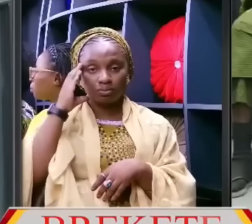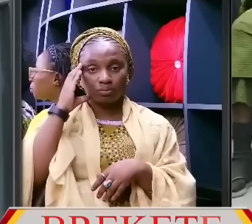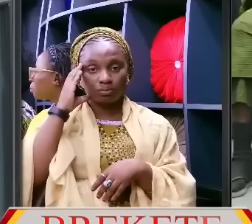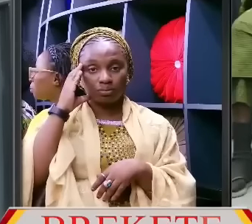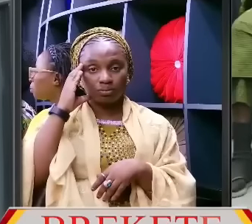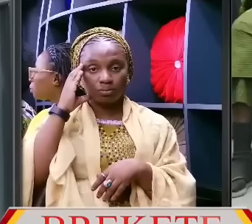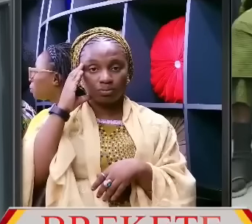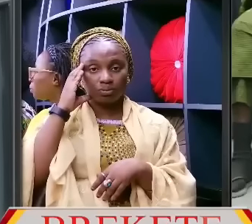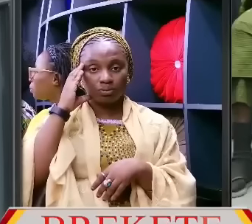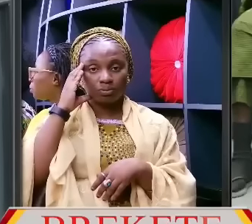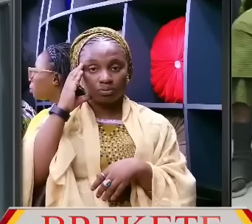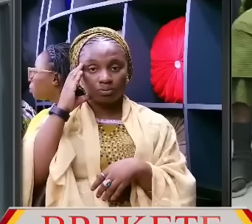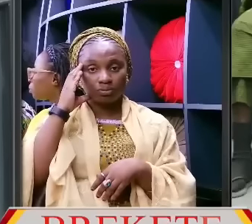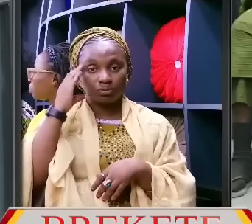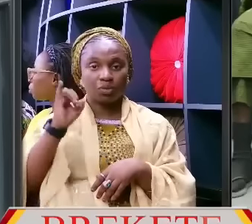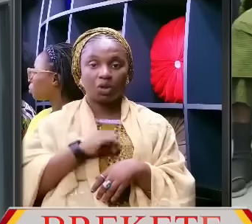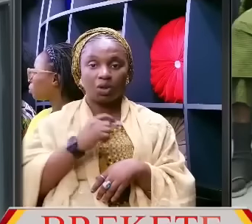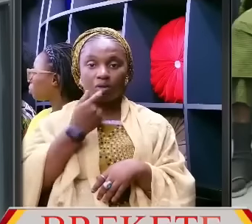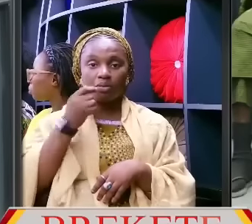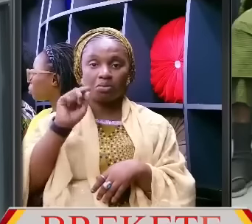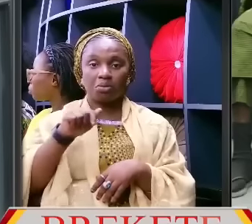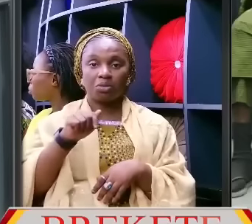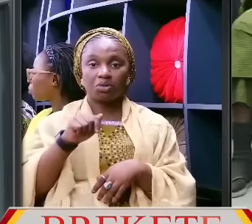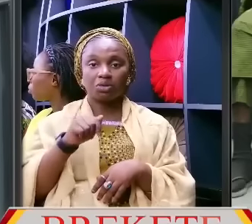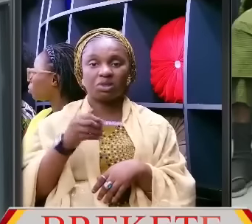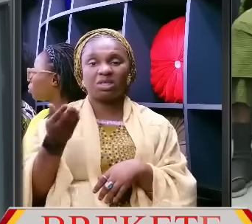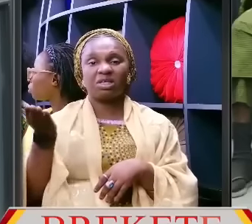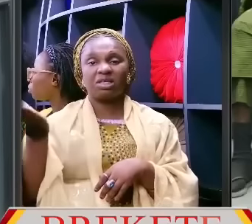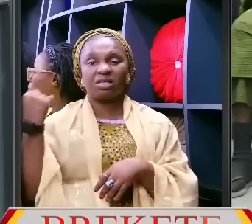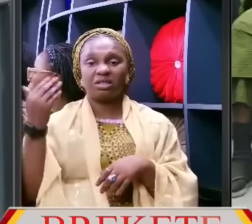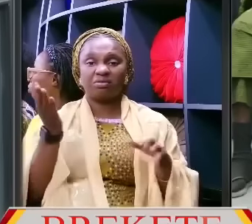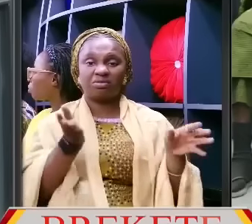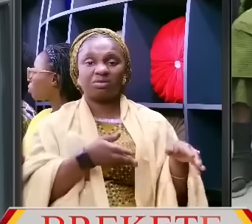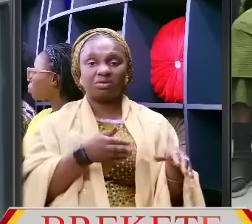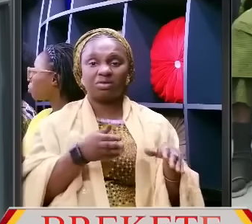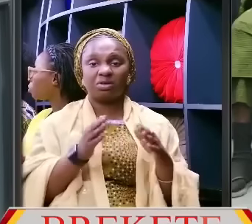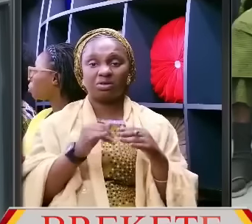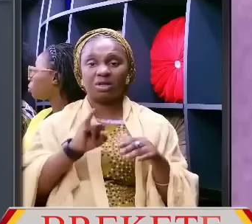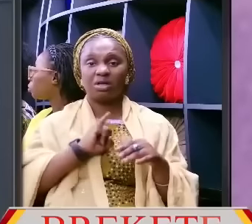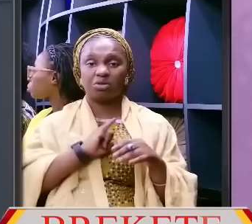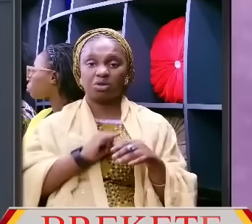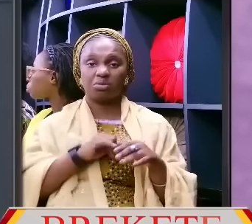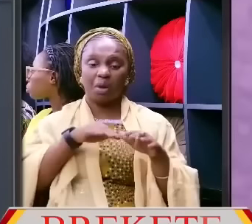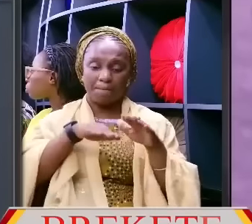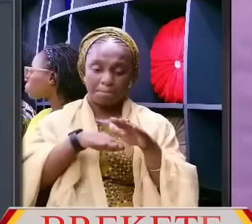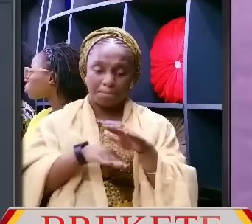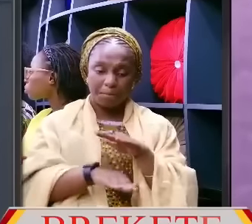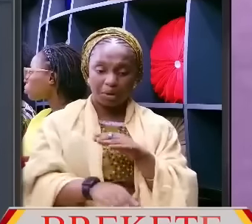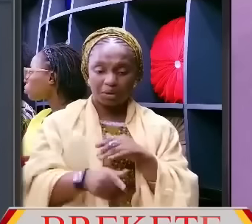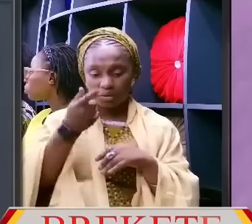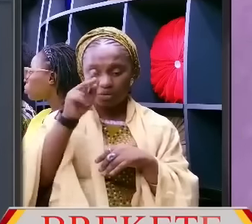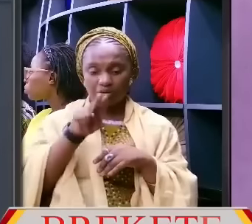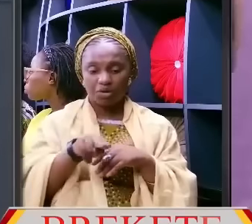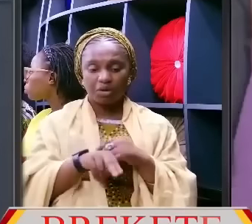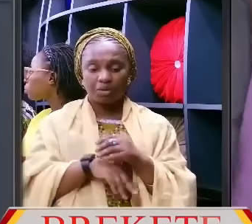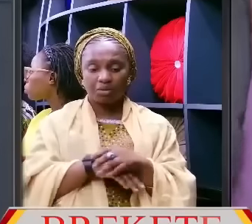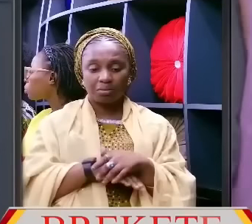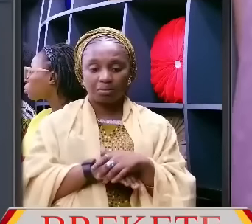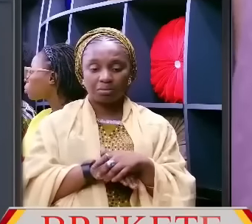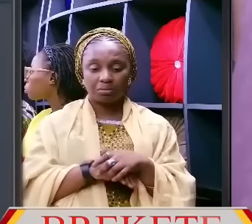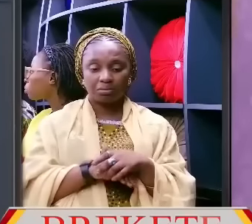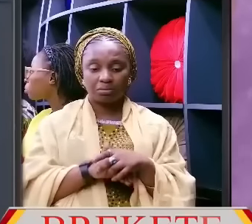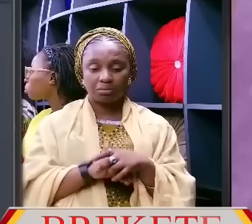him and him, they say I'll disobey family. I must come and bow down for him. Even though they share my father, this is not the Quran I pack.